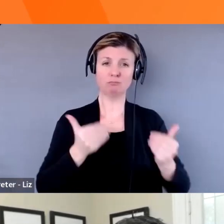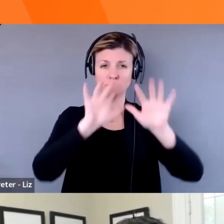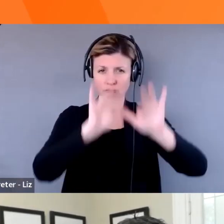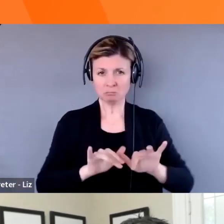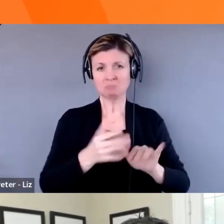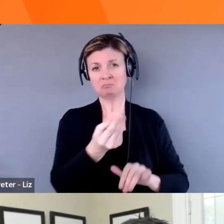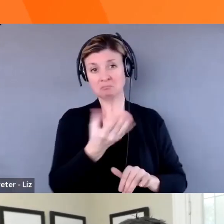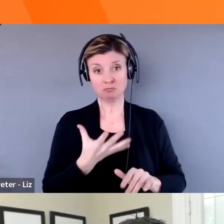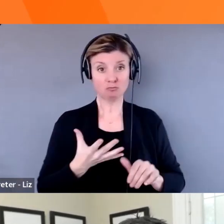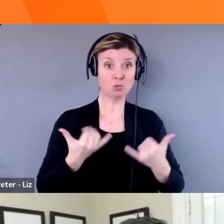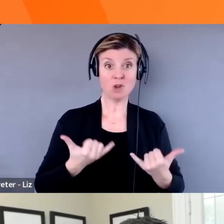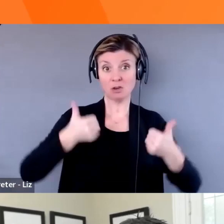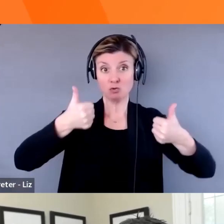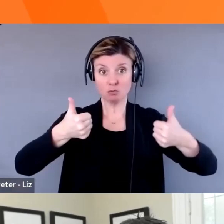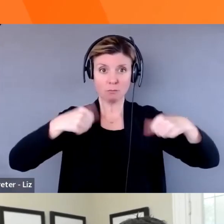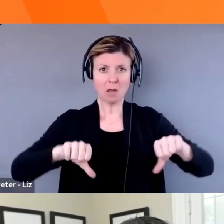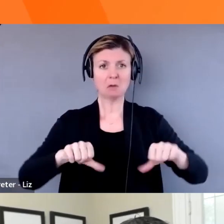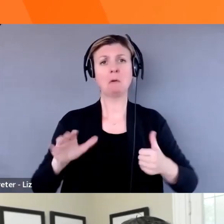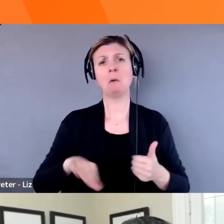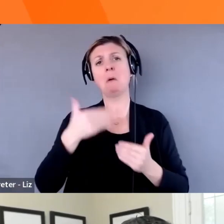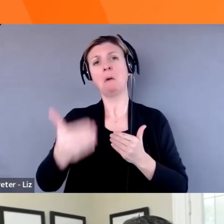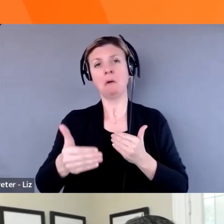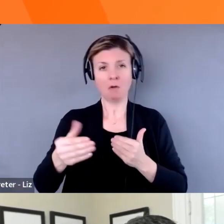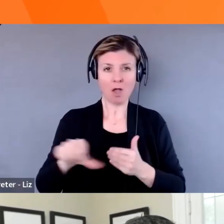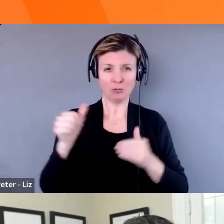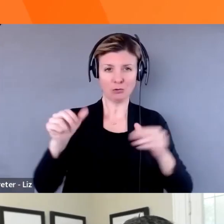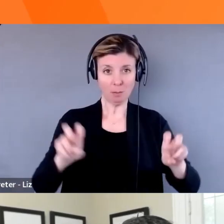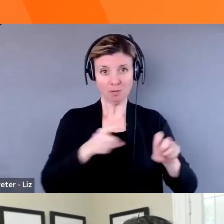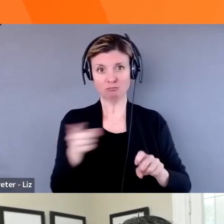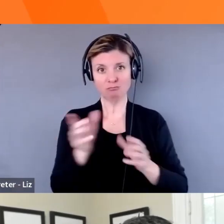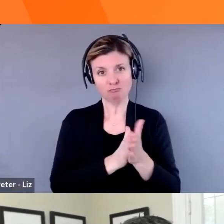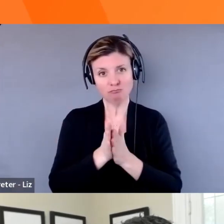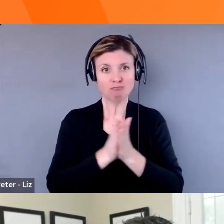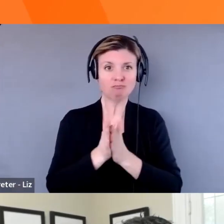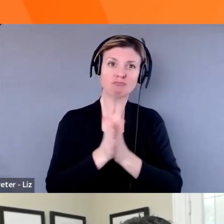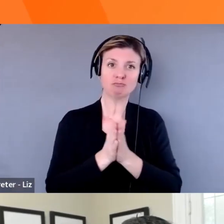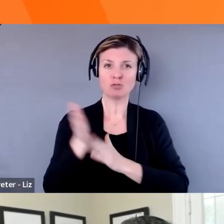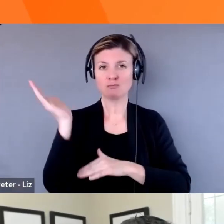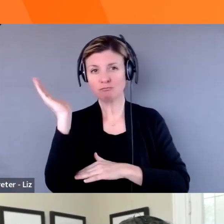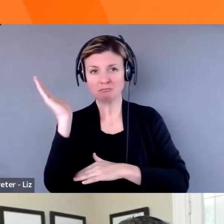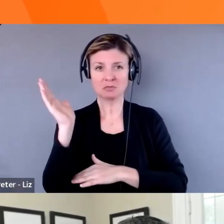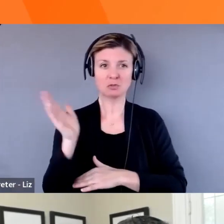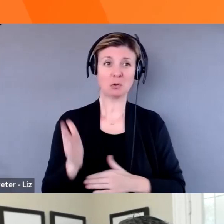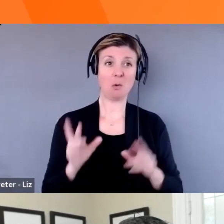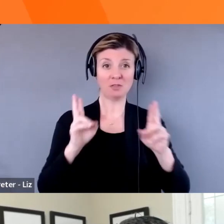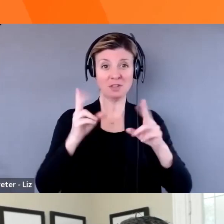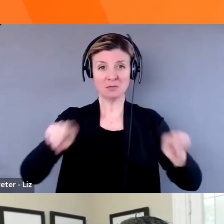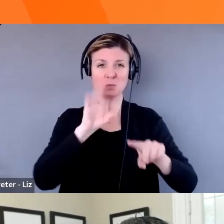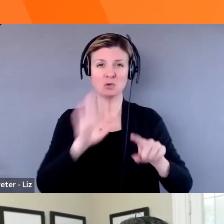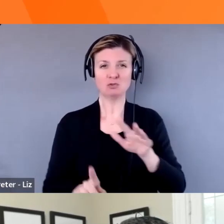else you would like to see on these monthly sessions. And we hope that you come back again next month. So thanks again